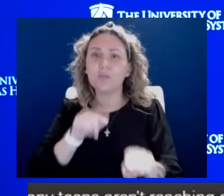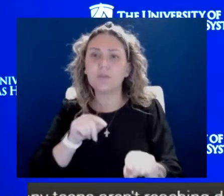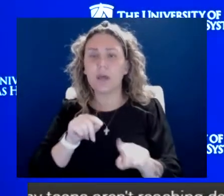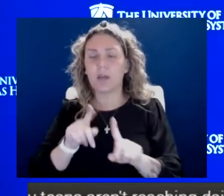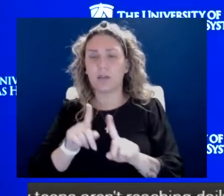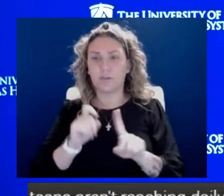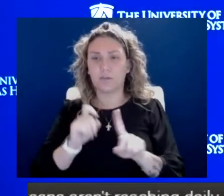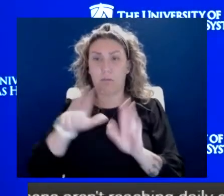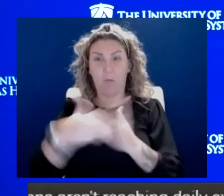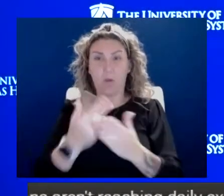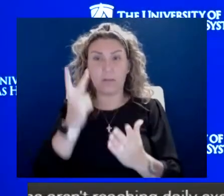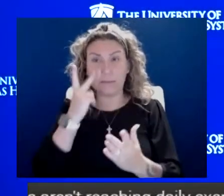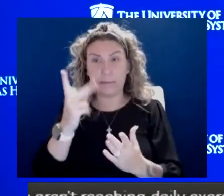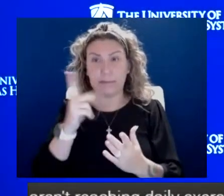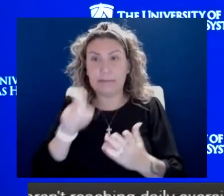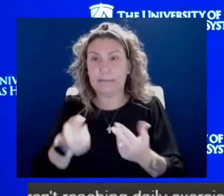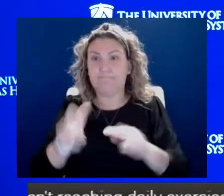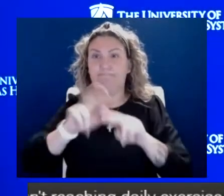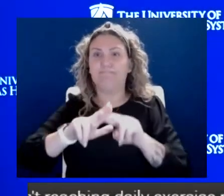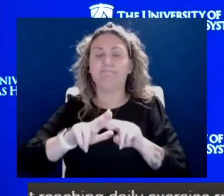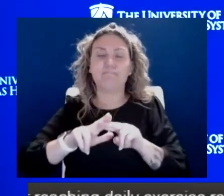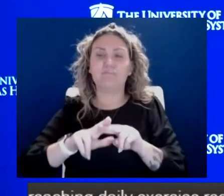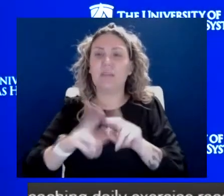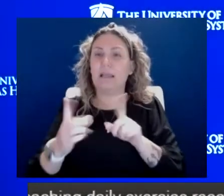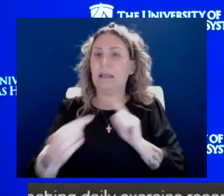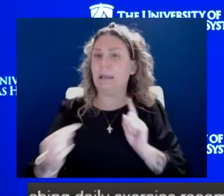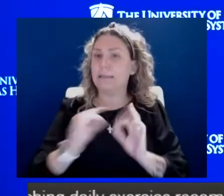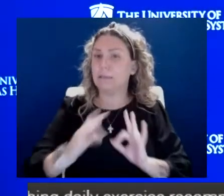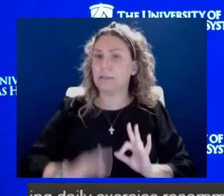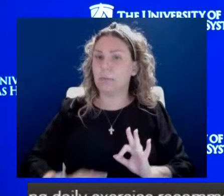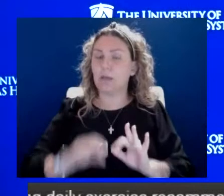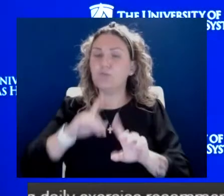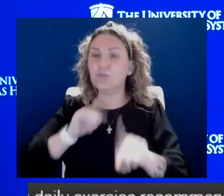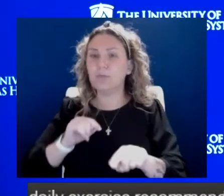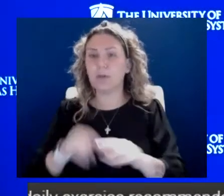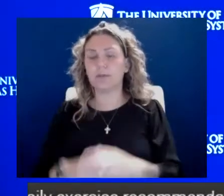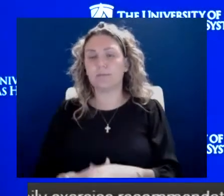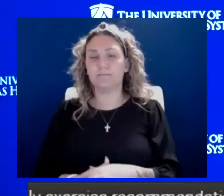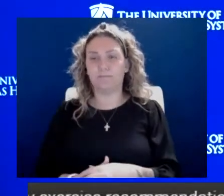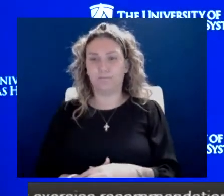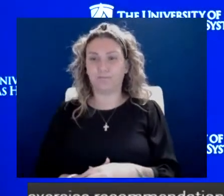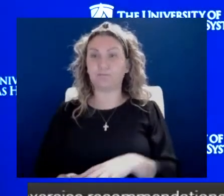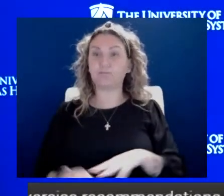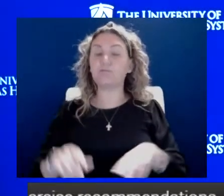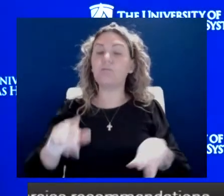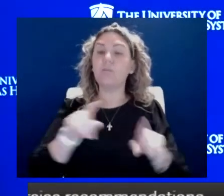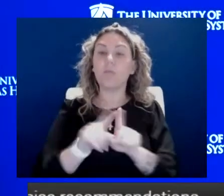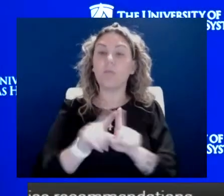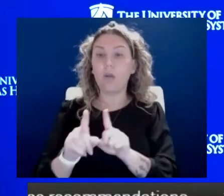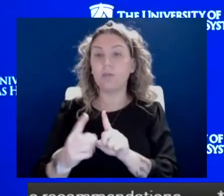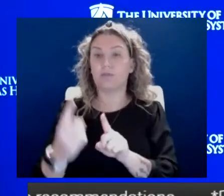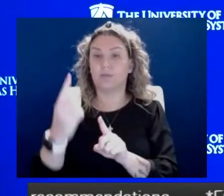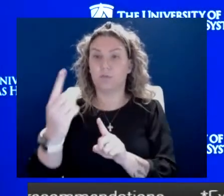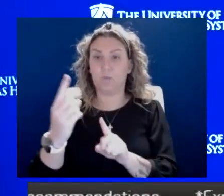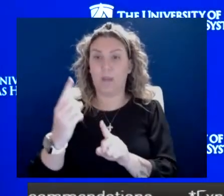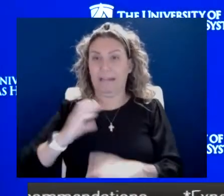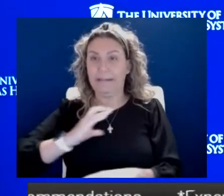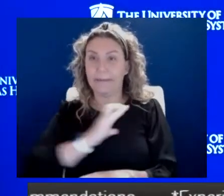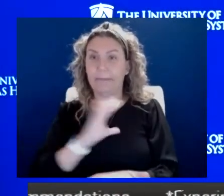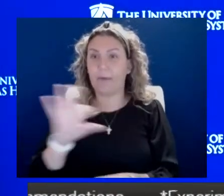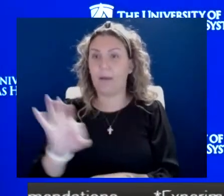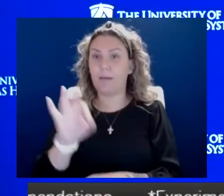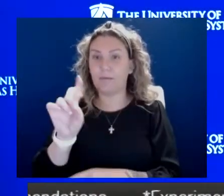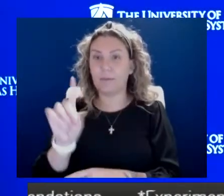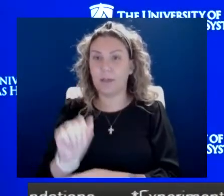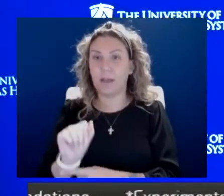seen is that they mean increased antibody responses. We know also that one of the committees for the FDA is currently, I